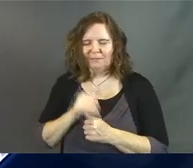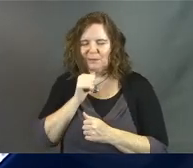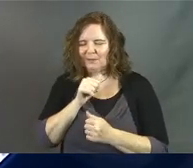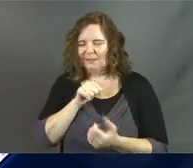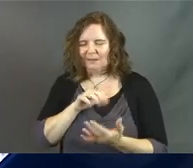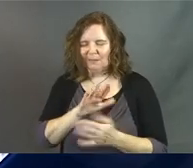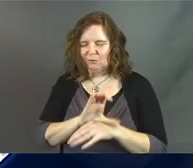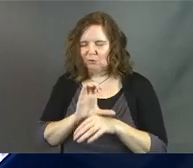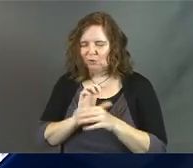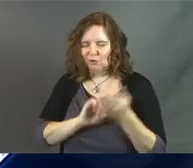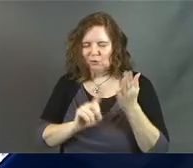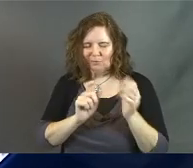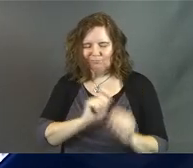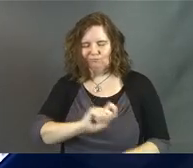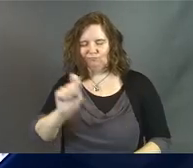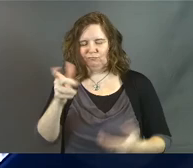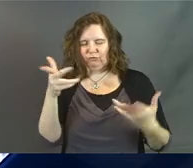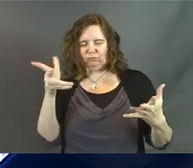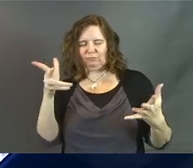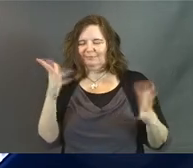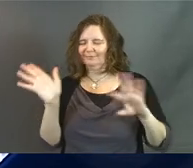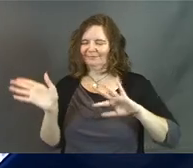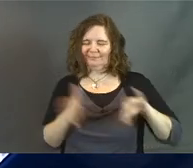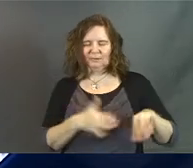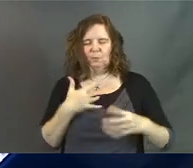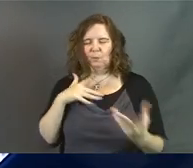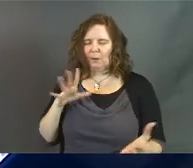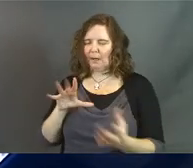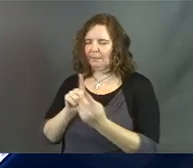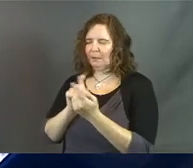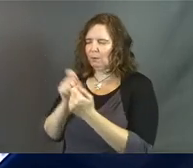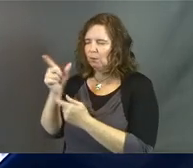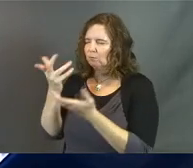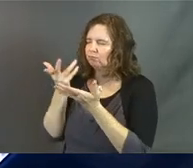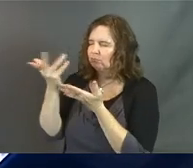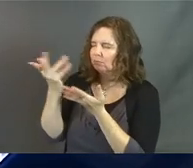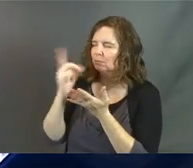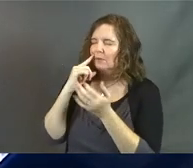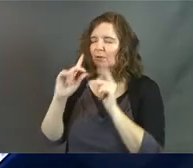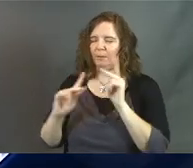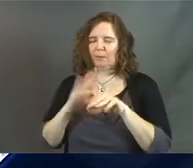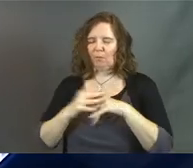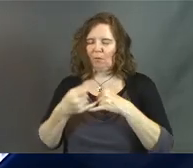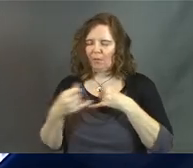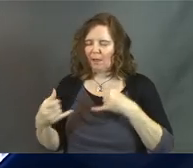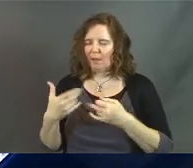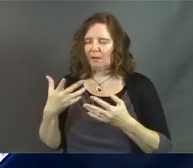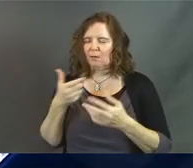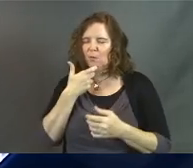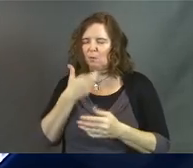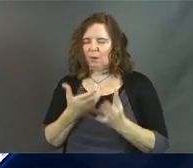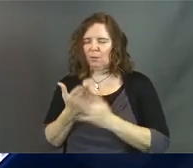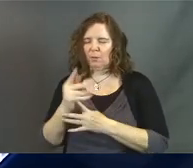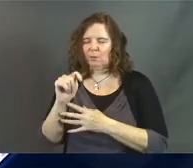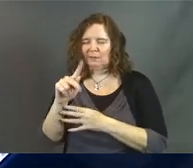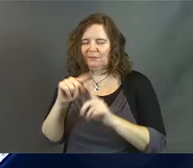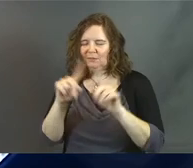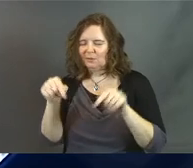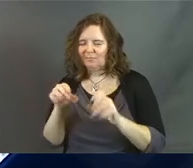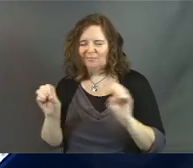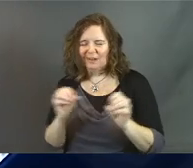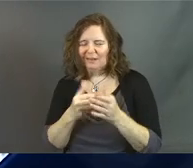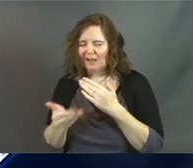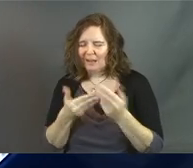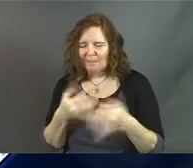didn't come to church to check a box today, Lord. We came to meet with you, Lord. Even for the folks that are online, God, watching through a TV screen, none of